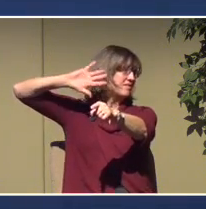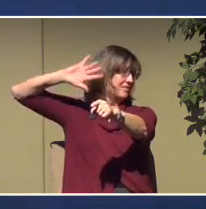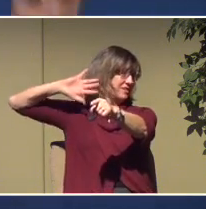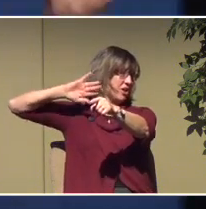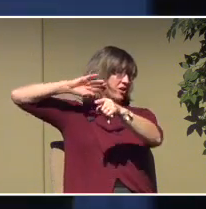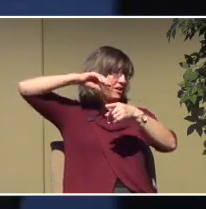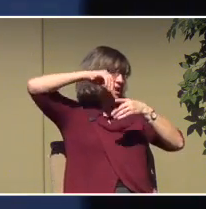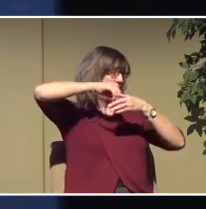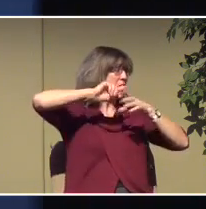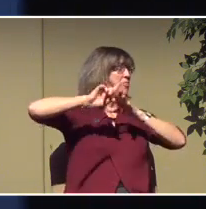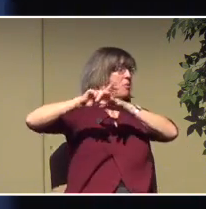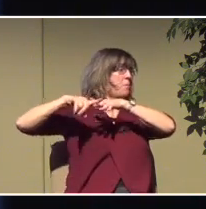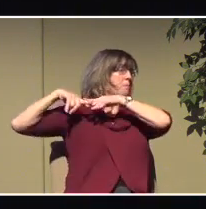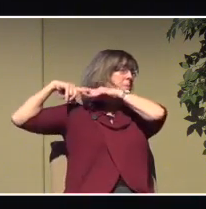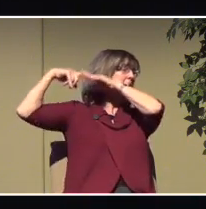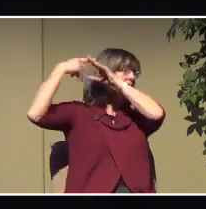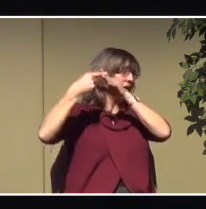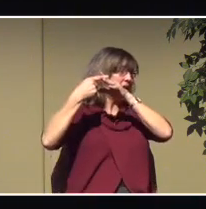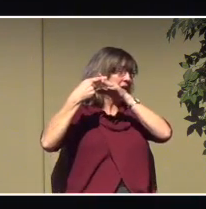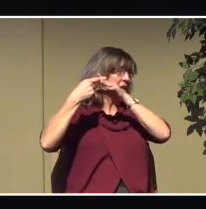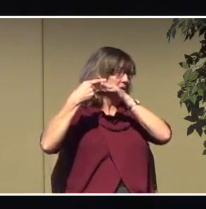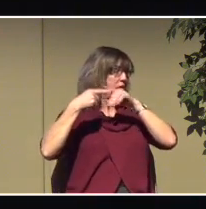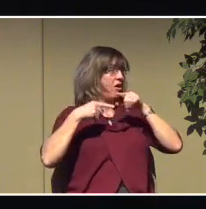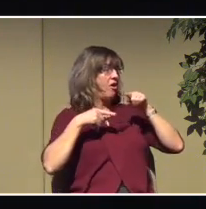in Genesis. It's the Garden of Eden.